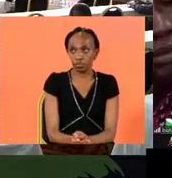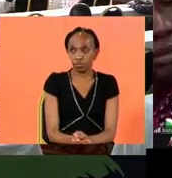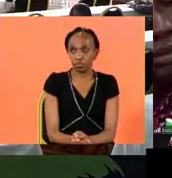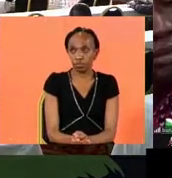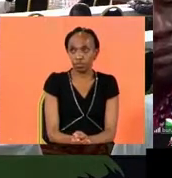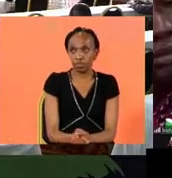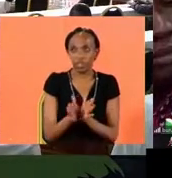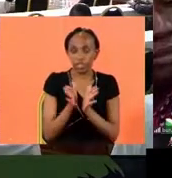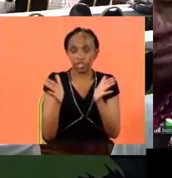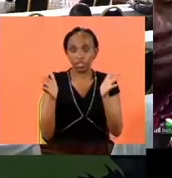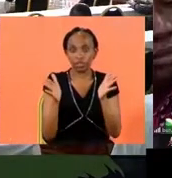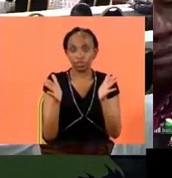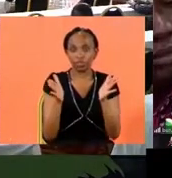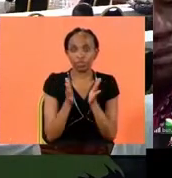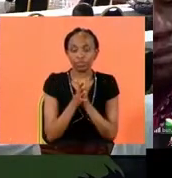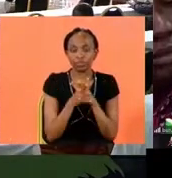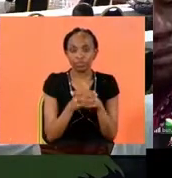the general population.